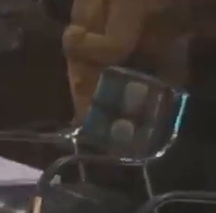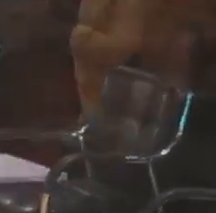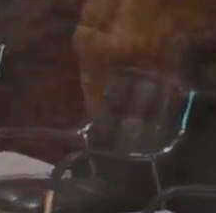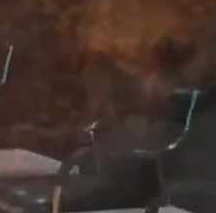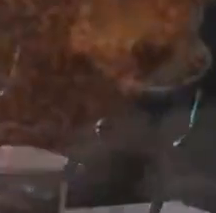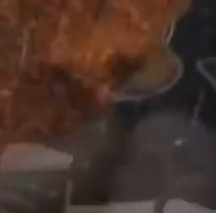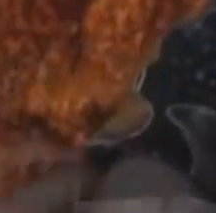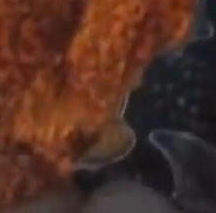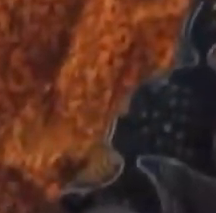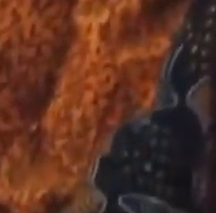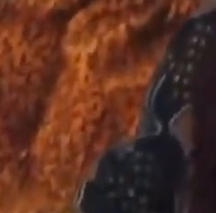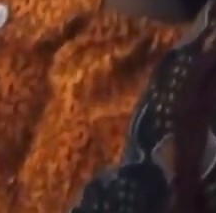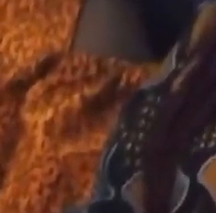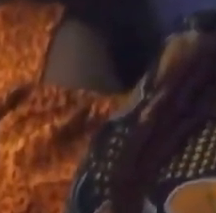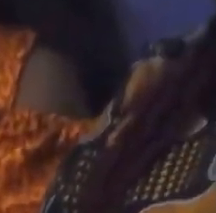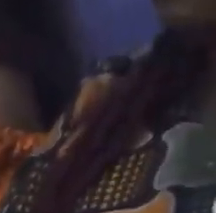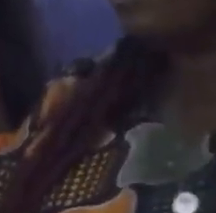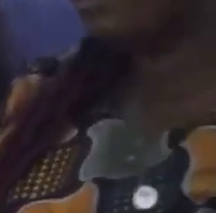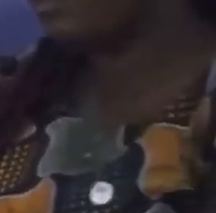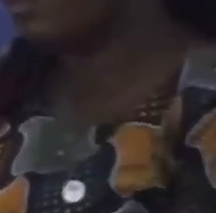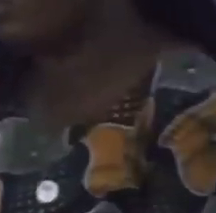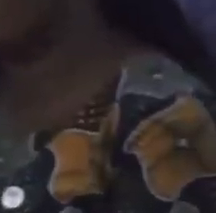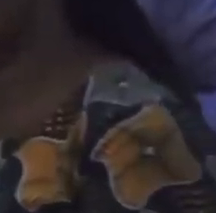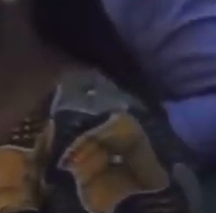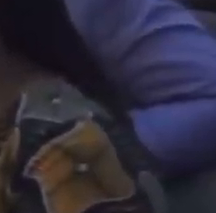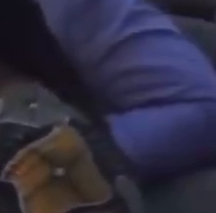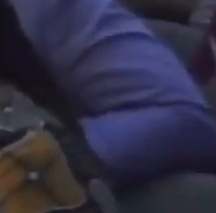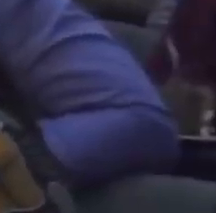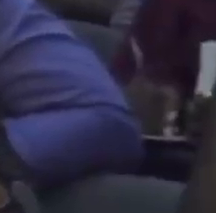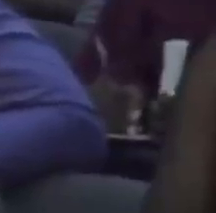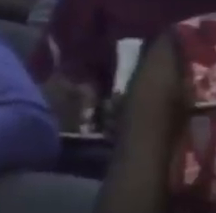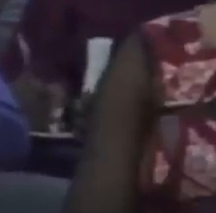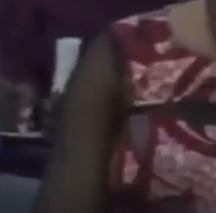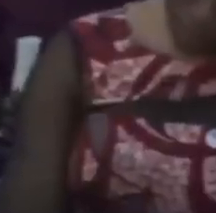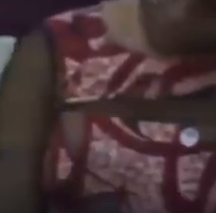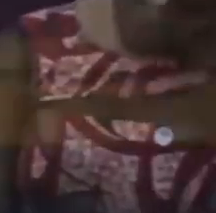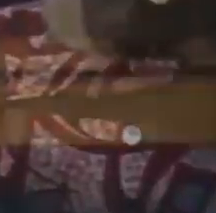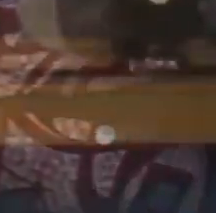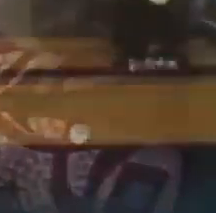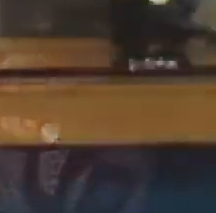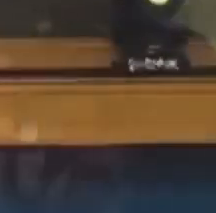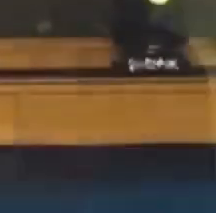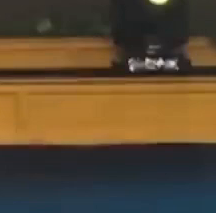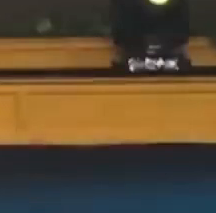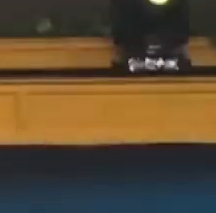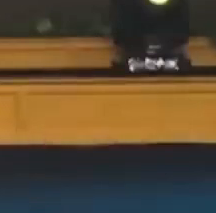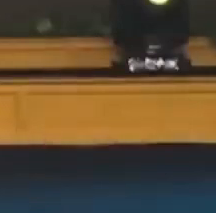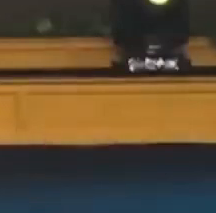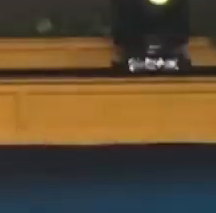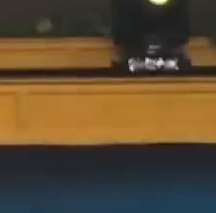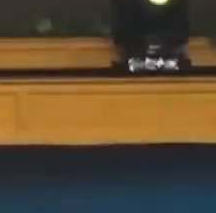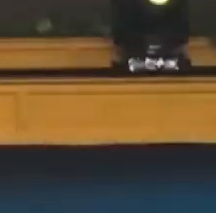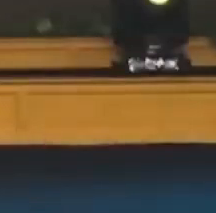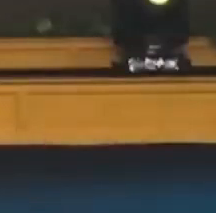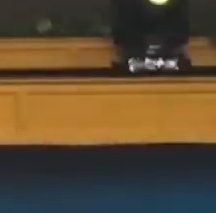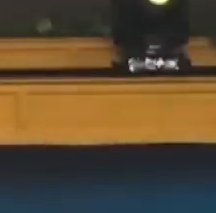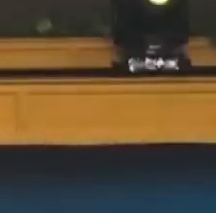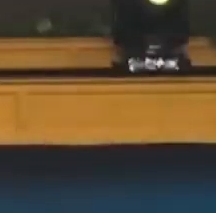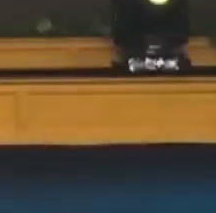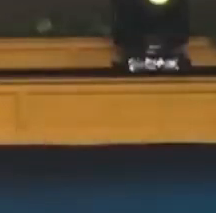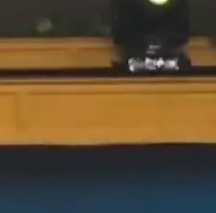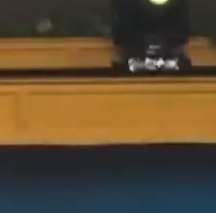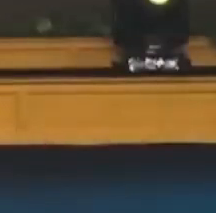you wise unto salvation, it says. The Holy Scripture. Number two, dreams,